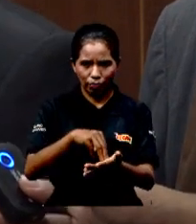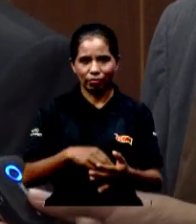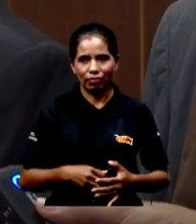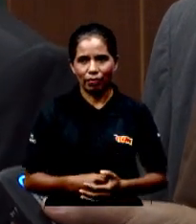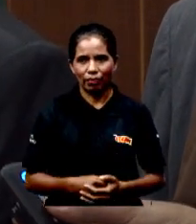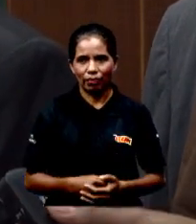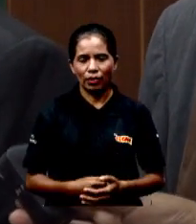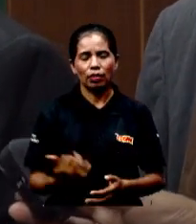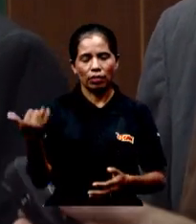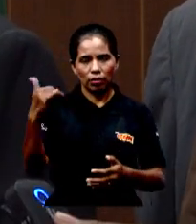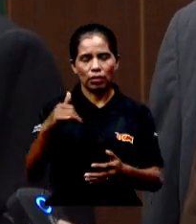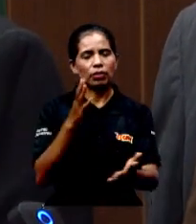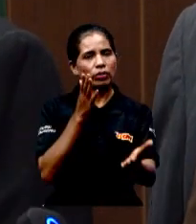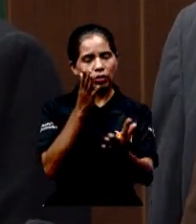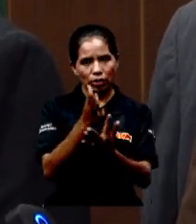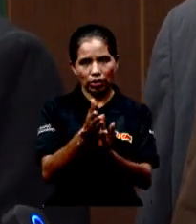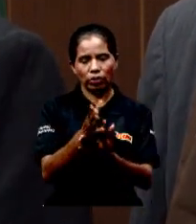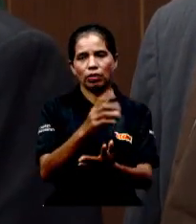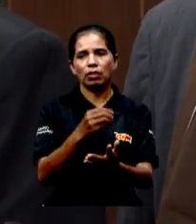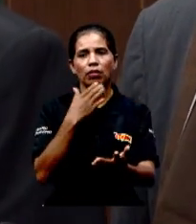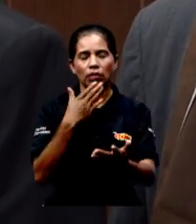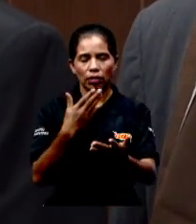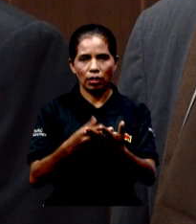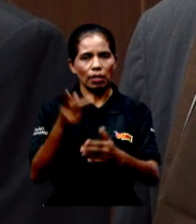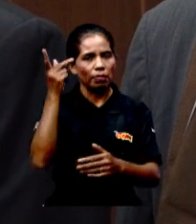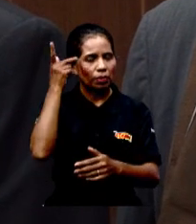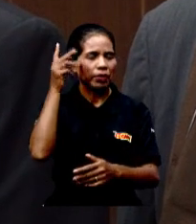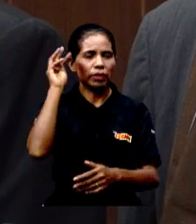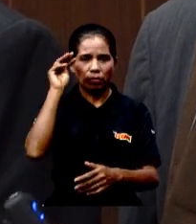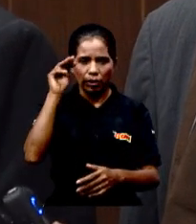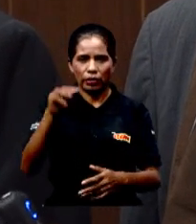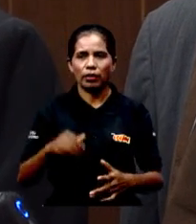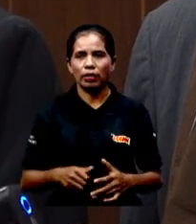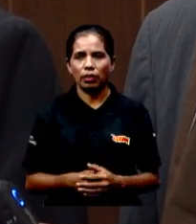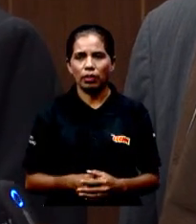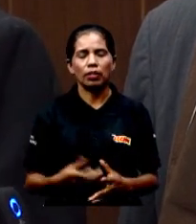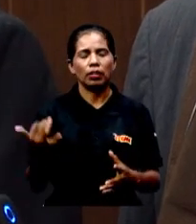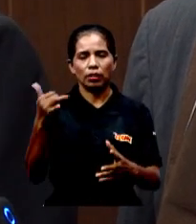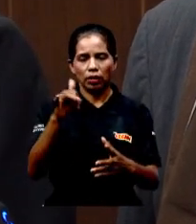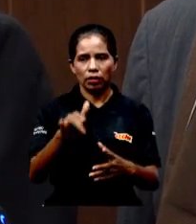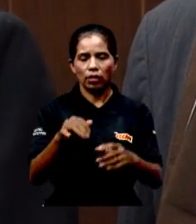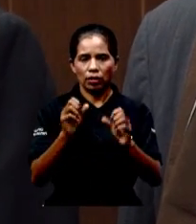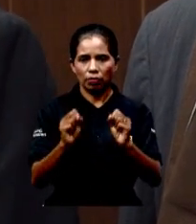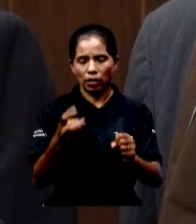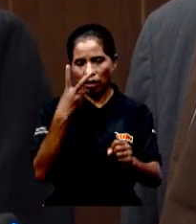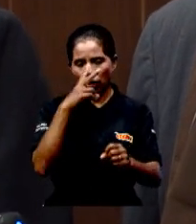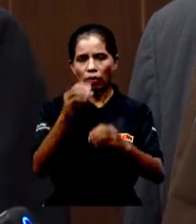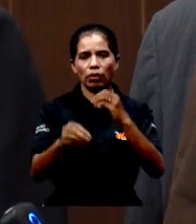but they succeeded. Her mother is the prime minister. They succeeded to be a